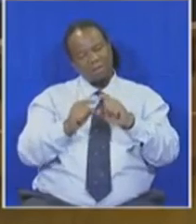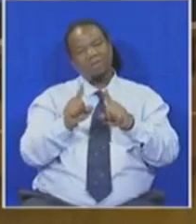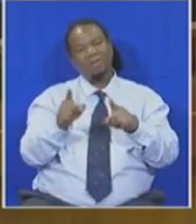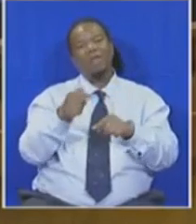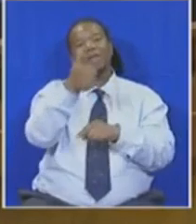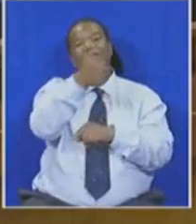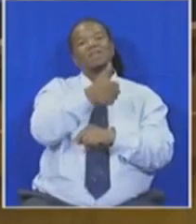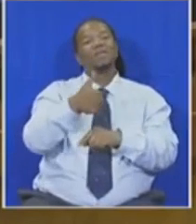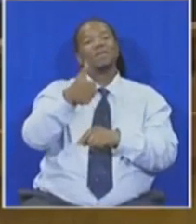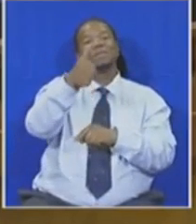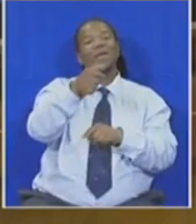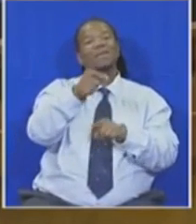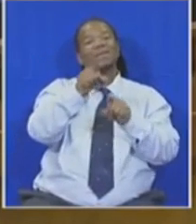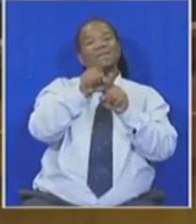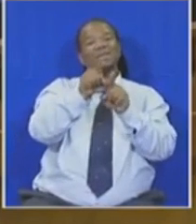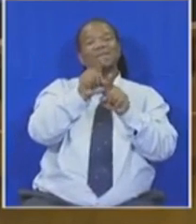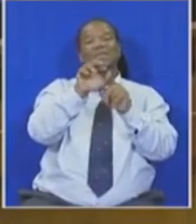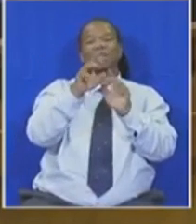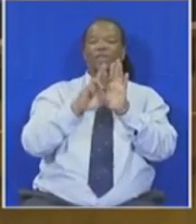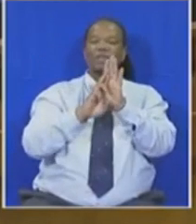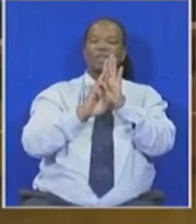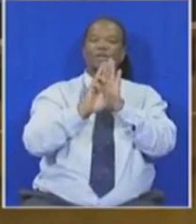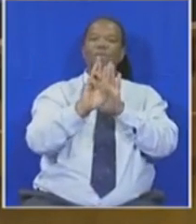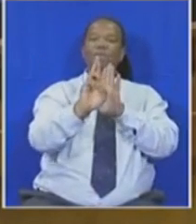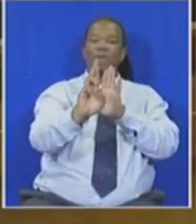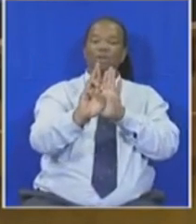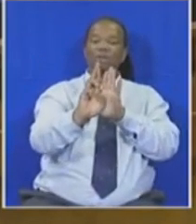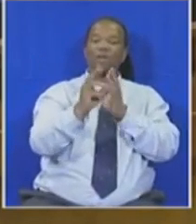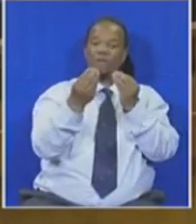is the head of and representative of the legislative arm,